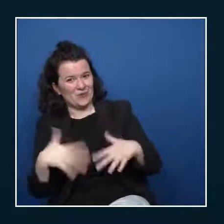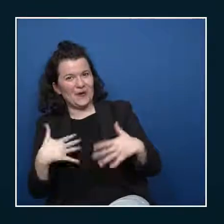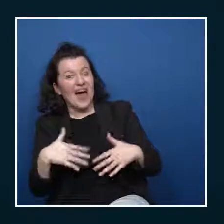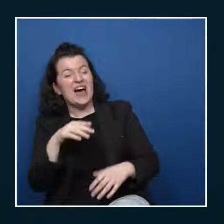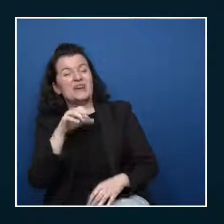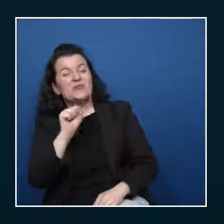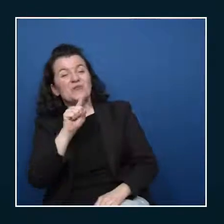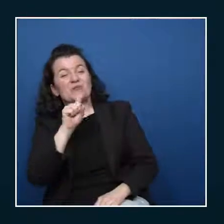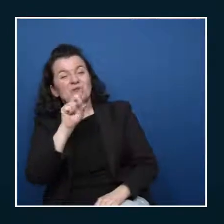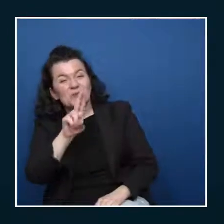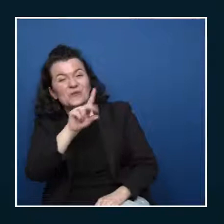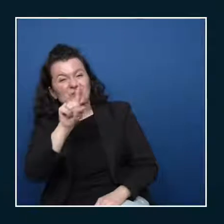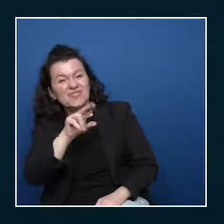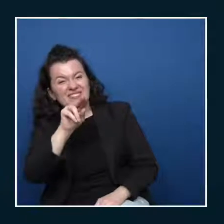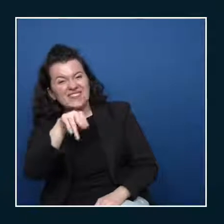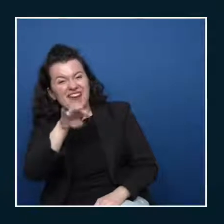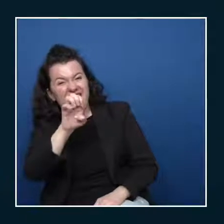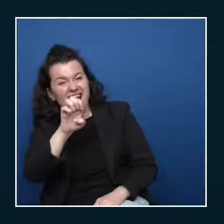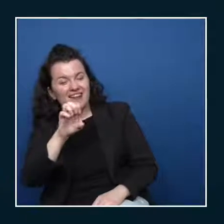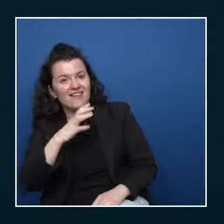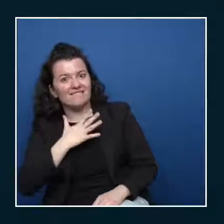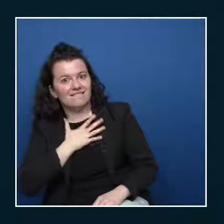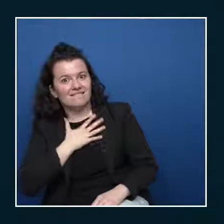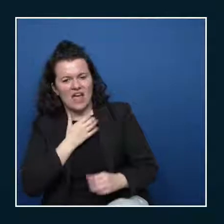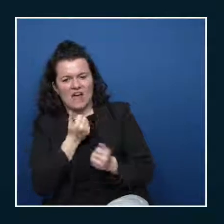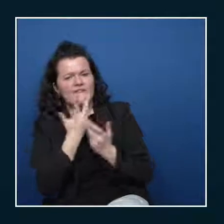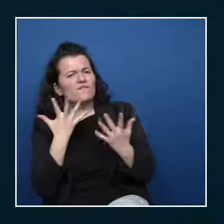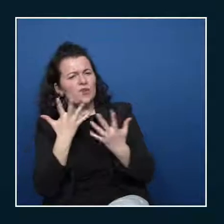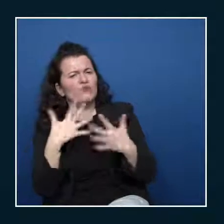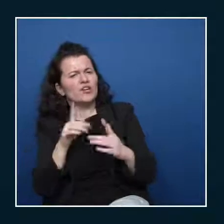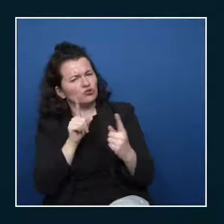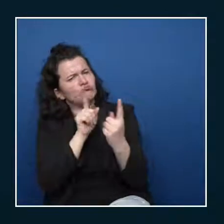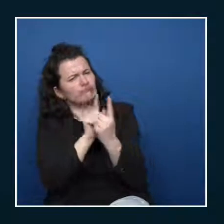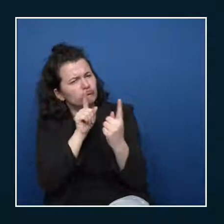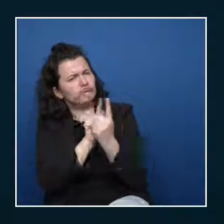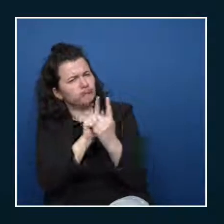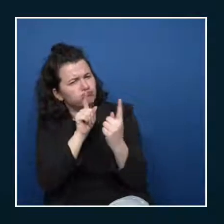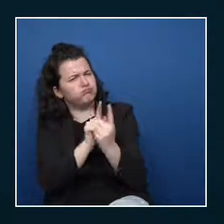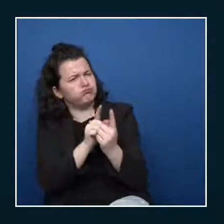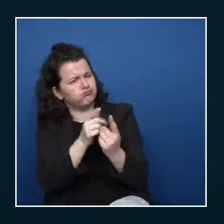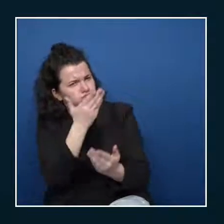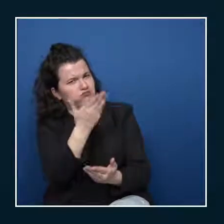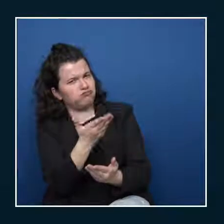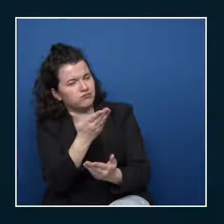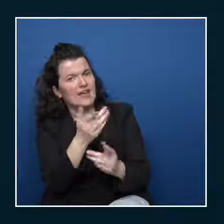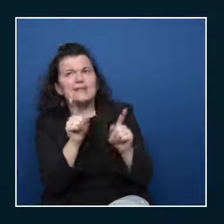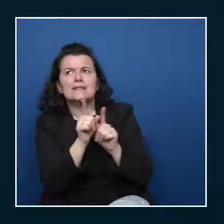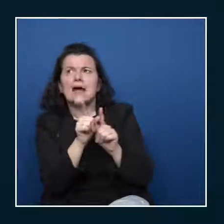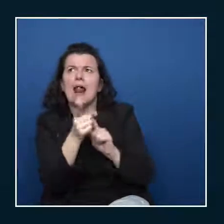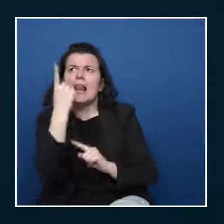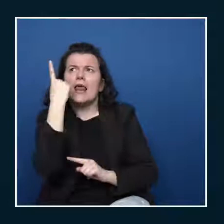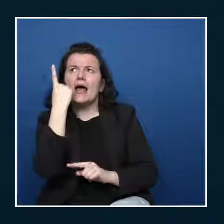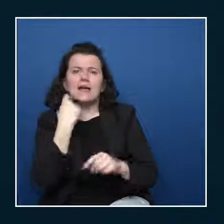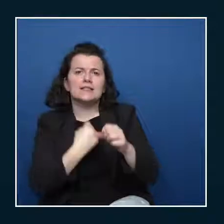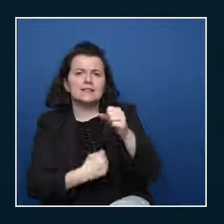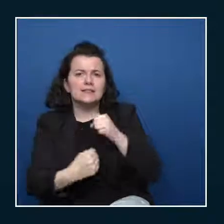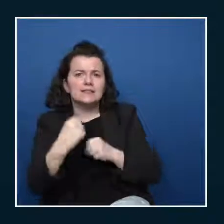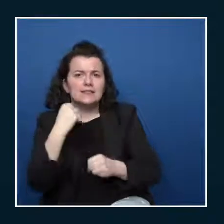to meet Suzanne a couple of times now, face to face, even last year with all